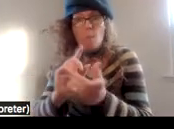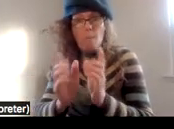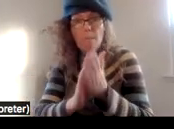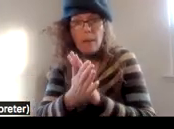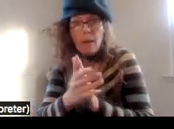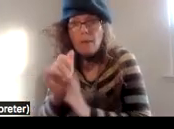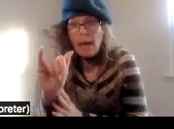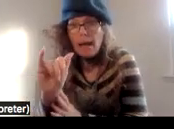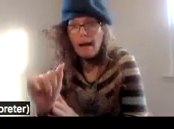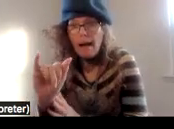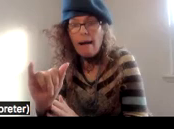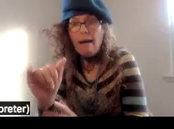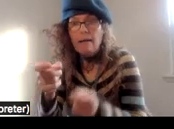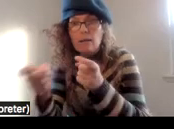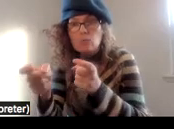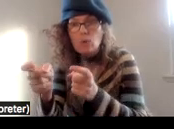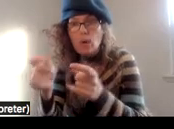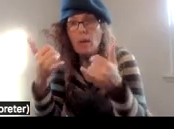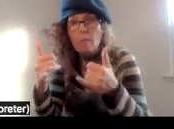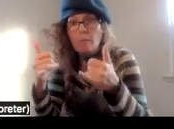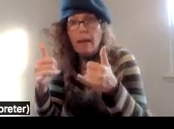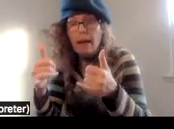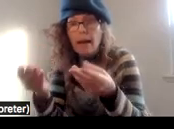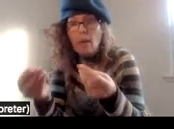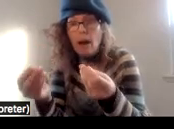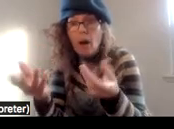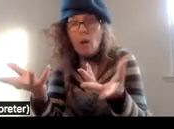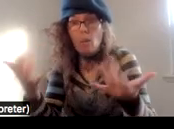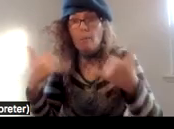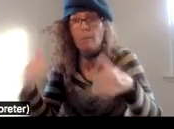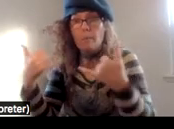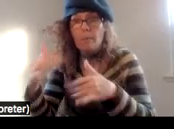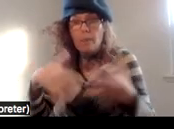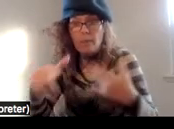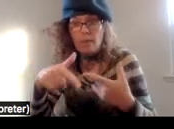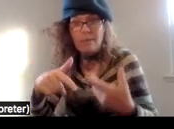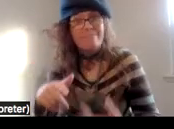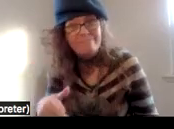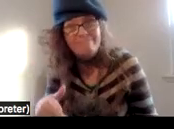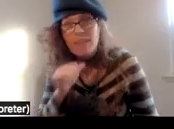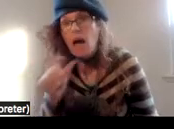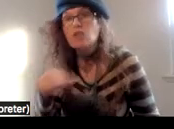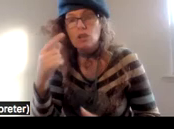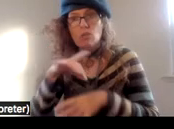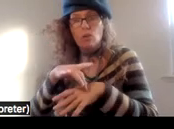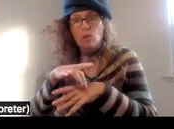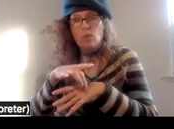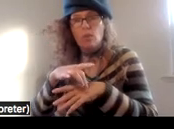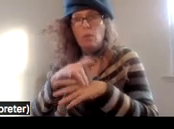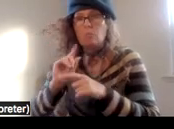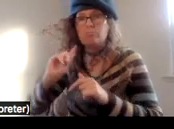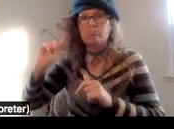ai controlled playground and so it's not just earth it's beyond earth